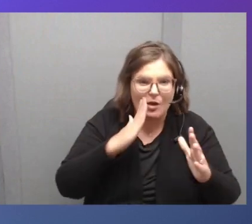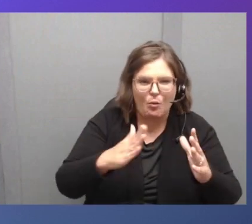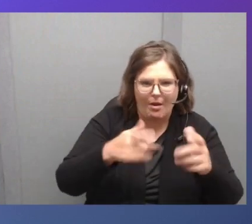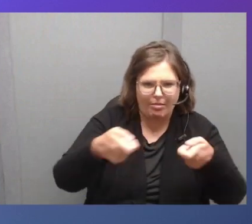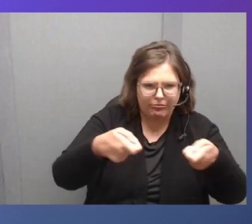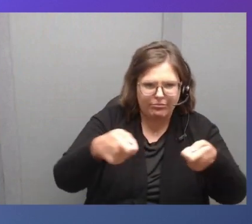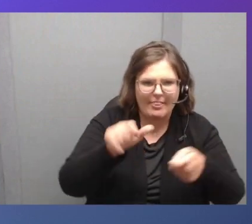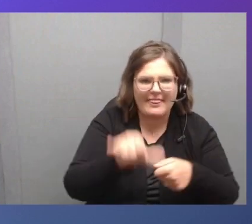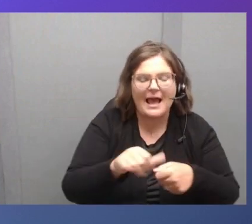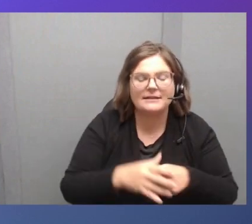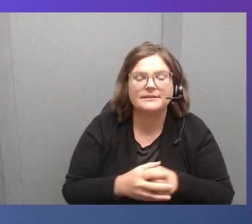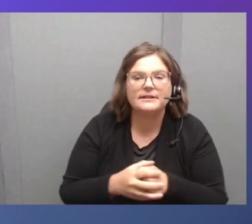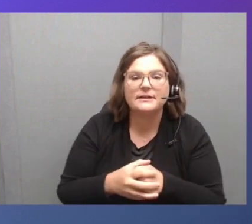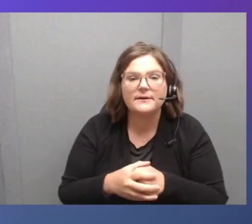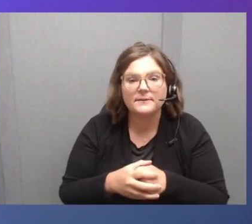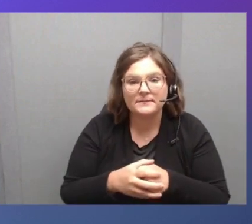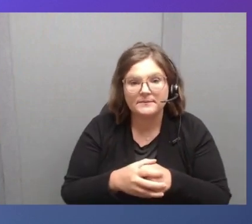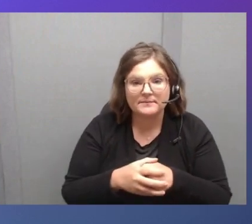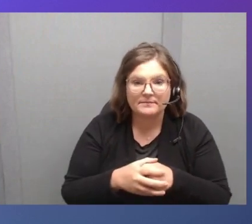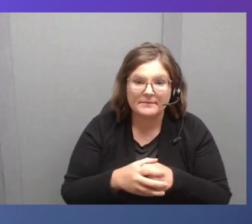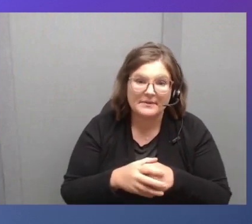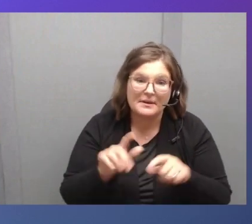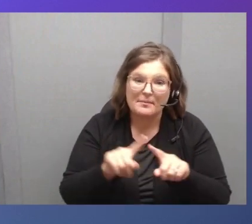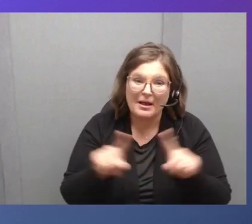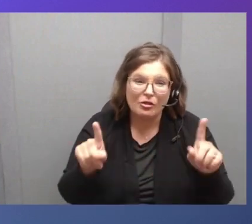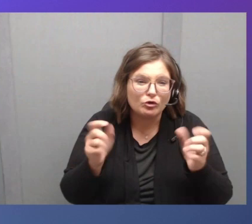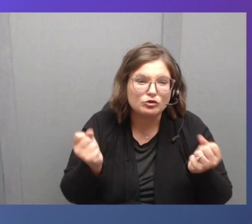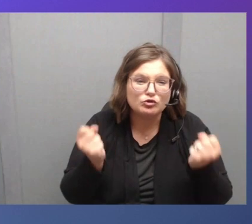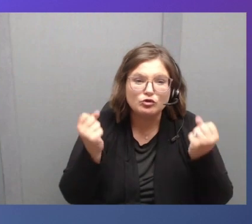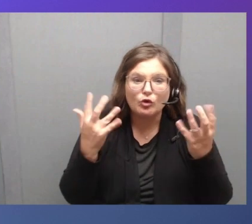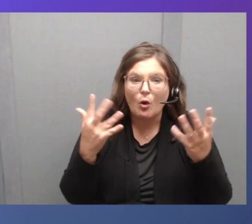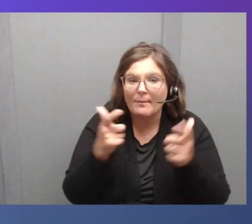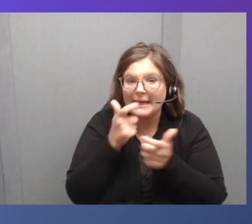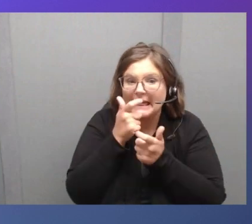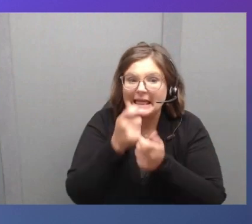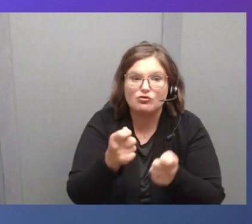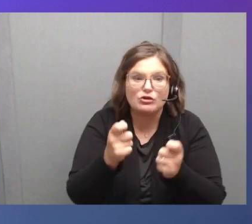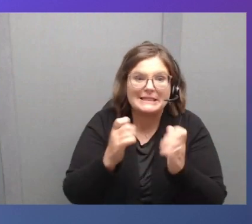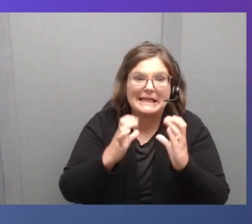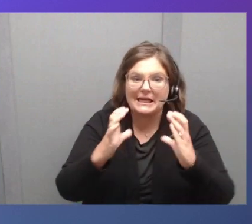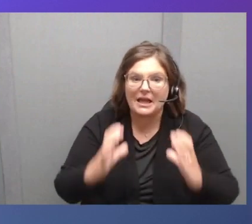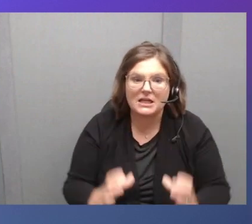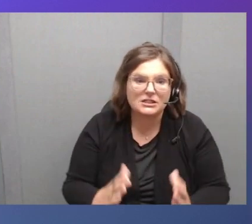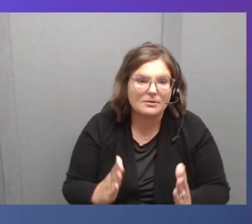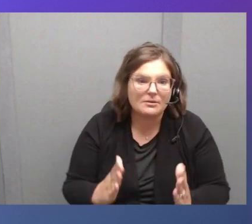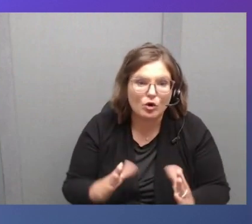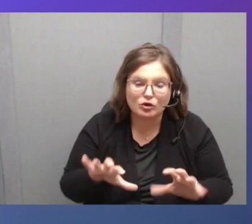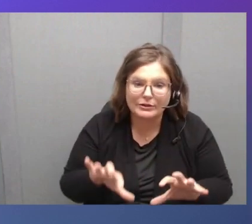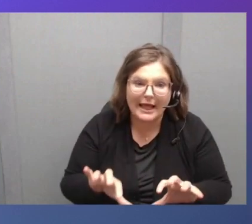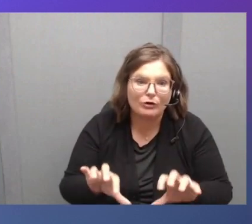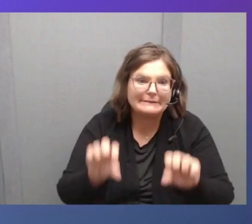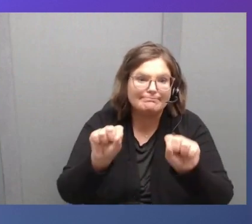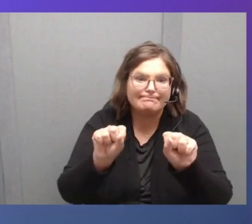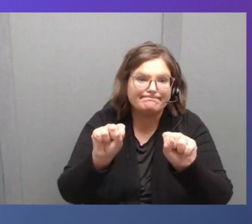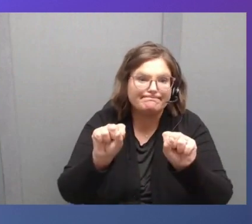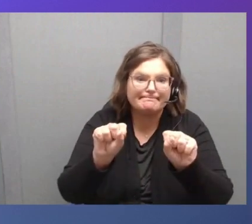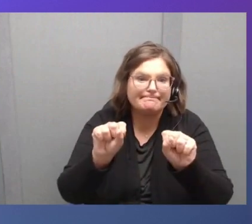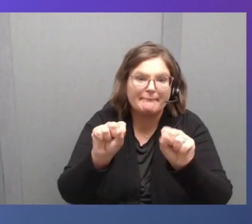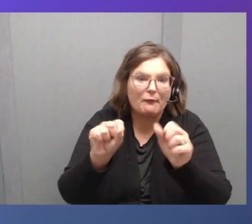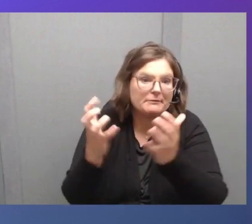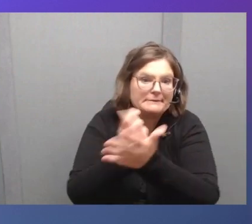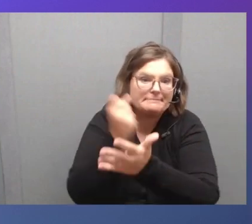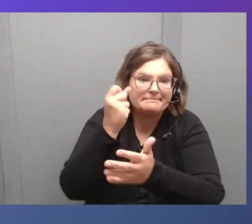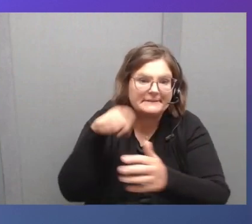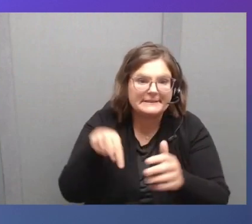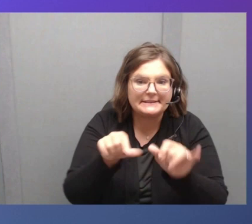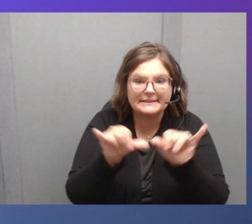partners themselves, lots of really interesting verticals of customers taking advantage. Automotive is a huge one. You take the analogy of you